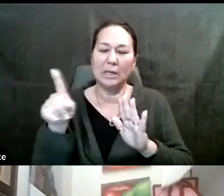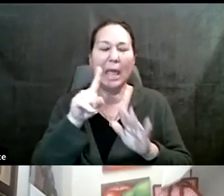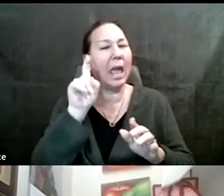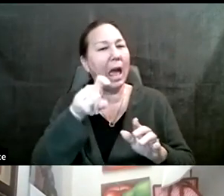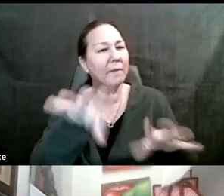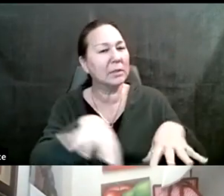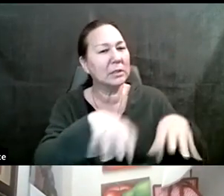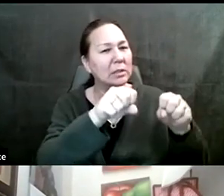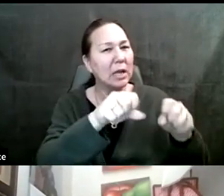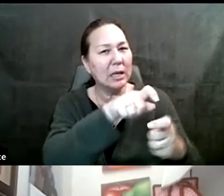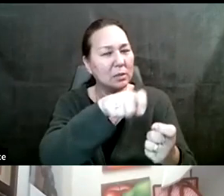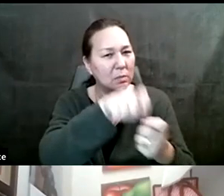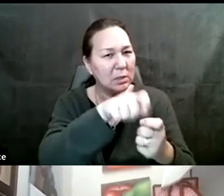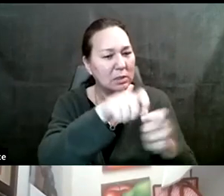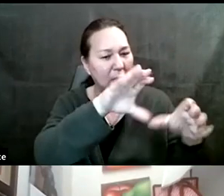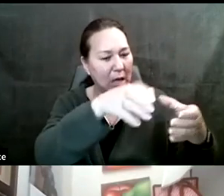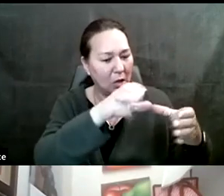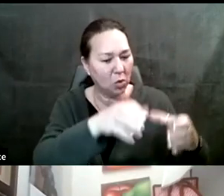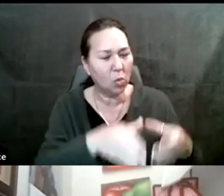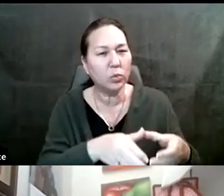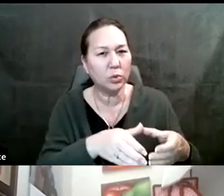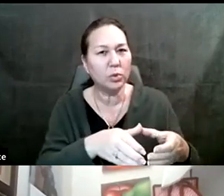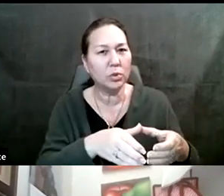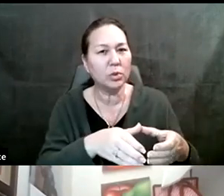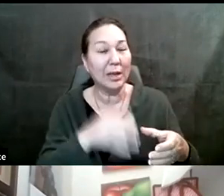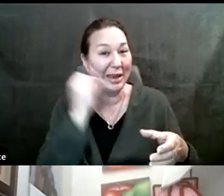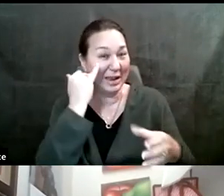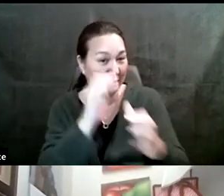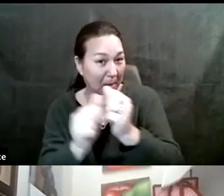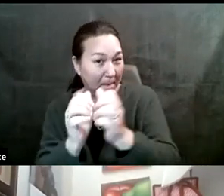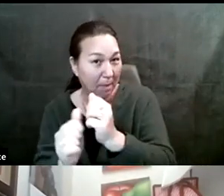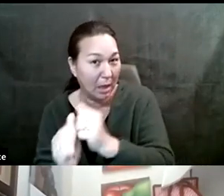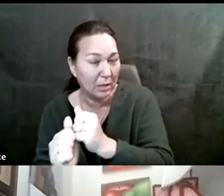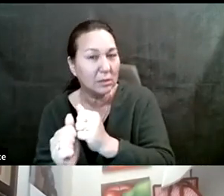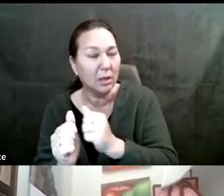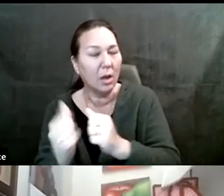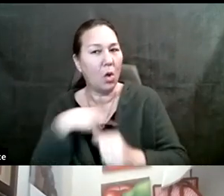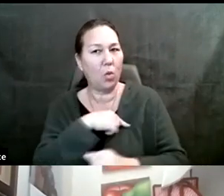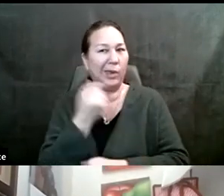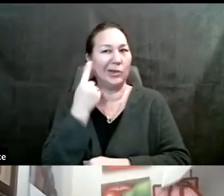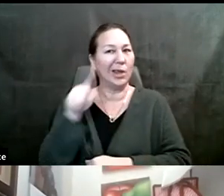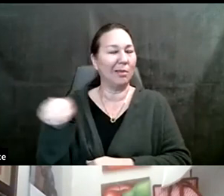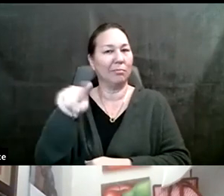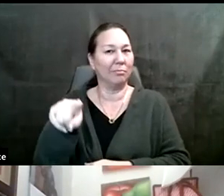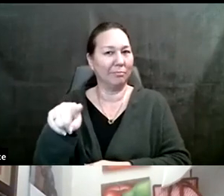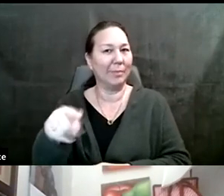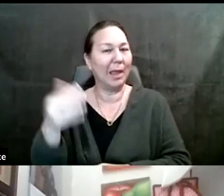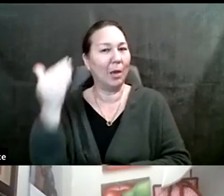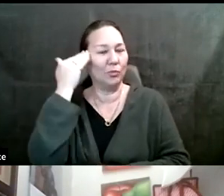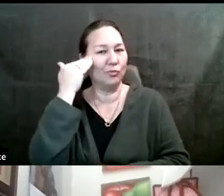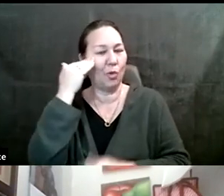courses they receive we have an understanding that they have the competency as a result